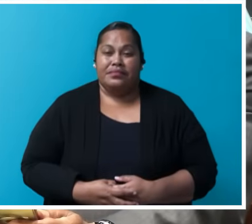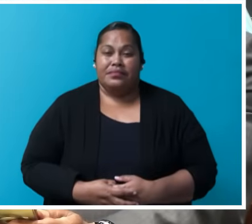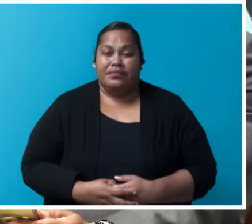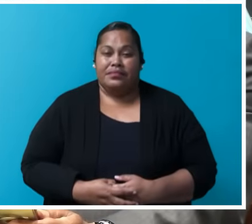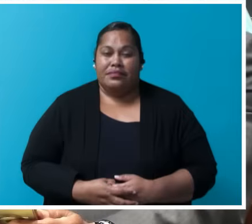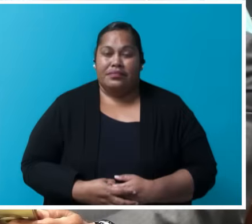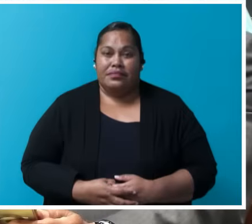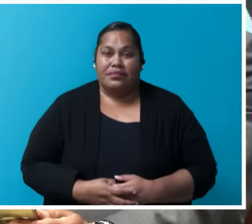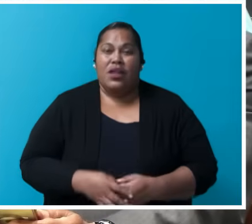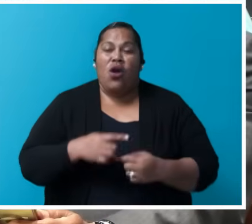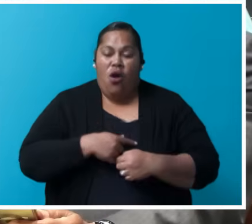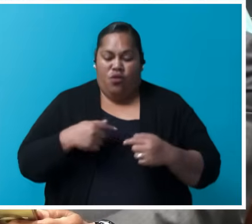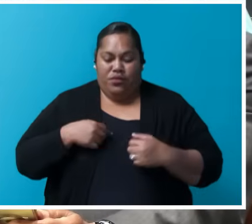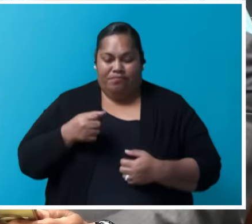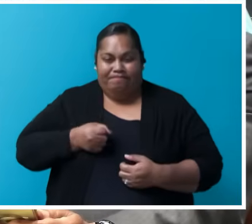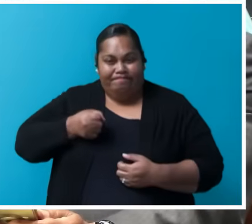we are holding it.